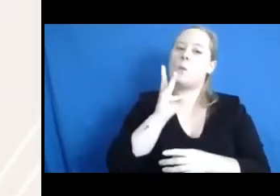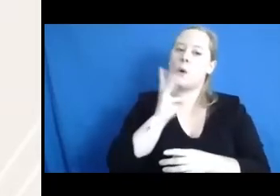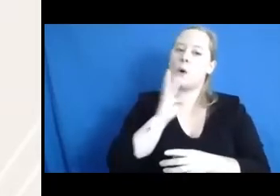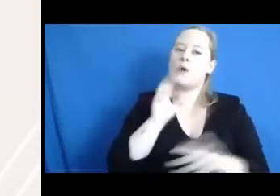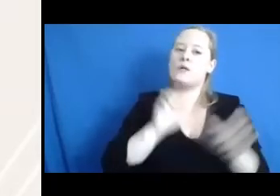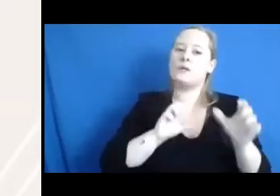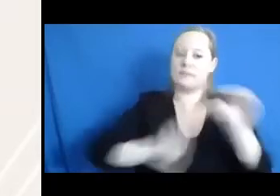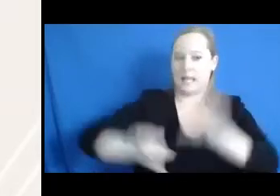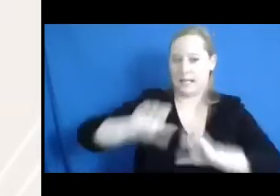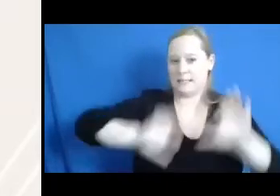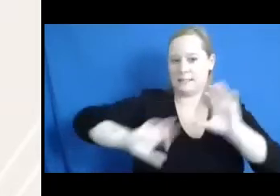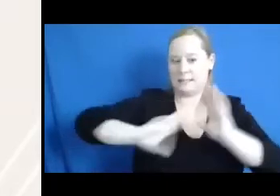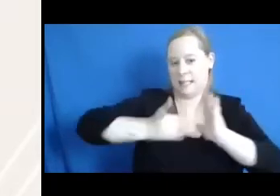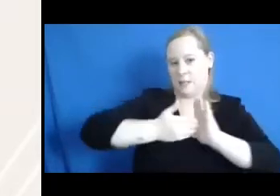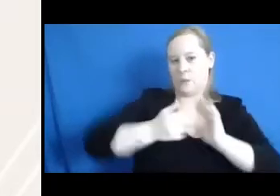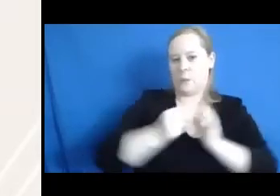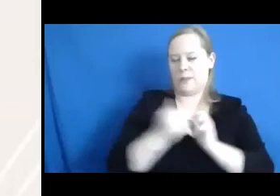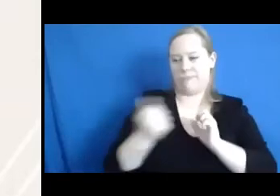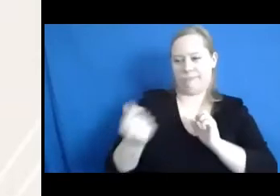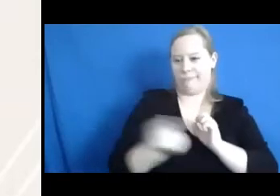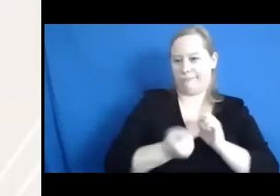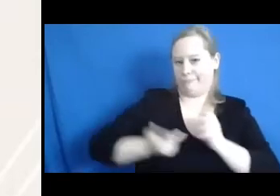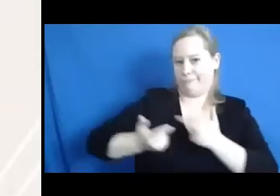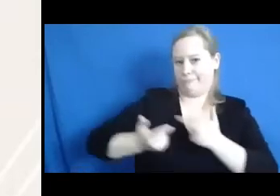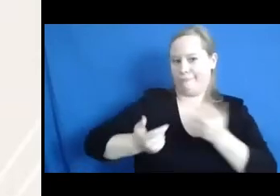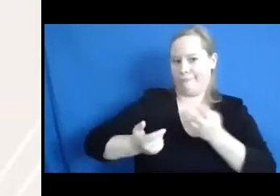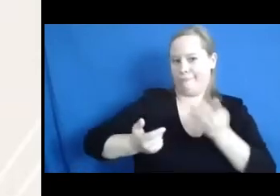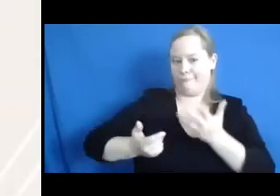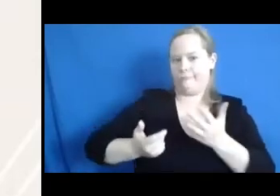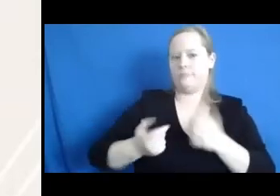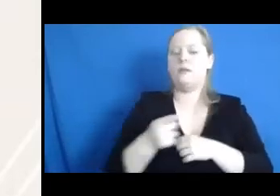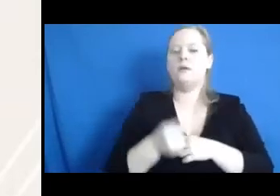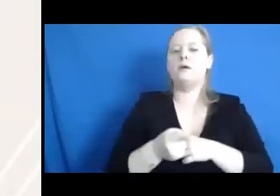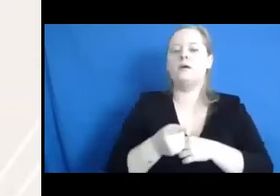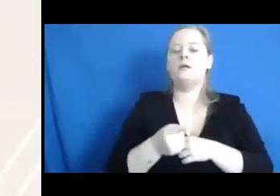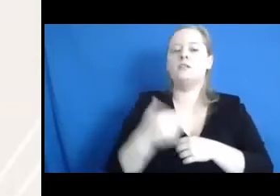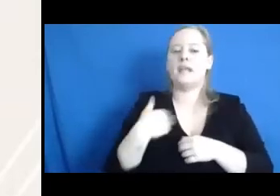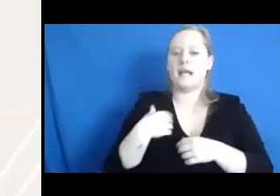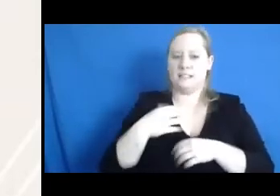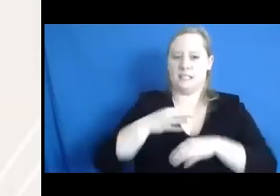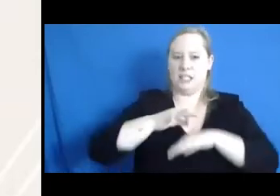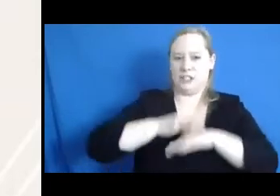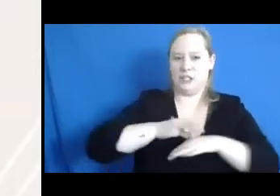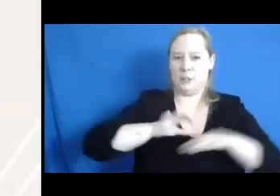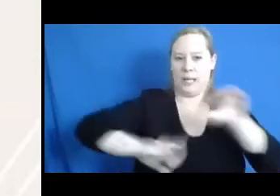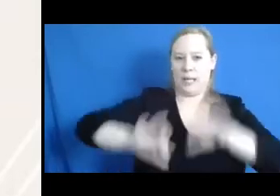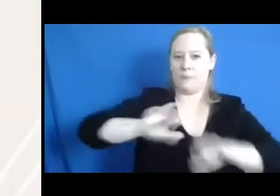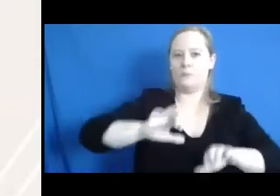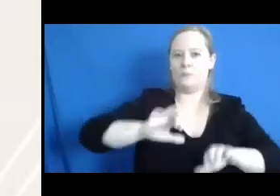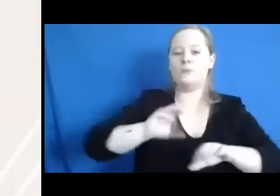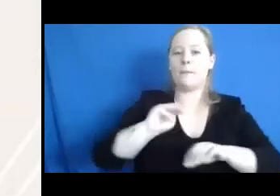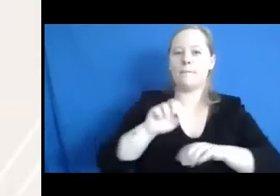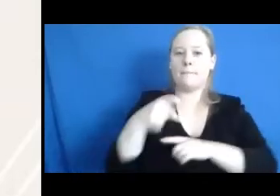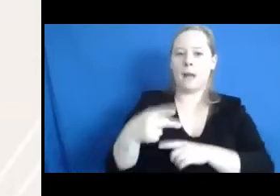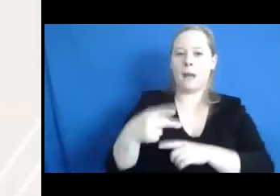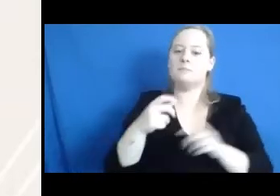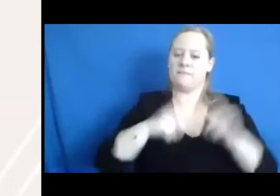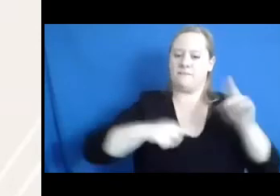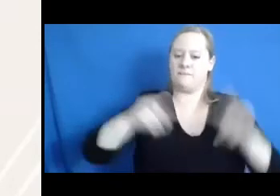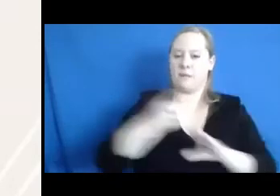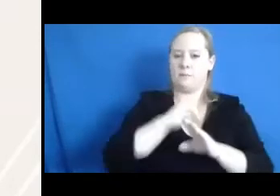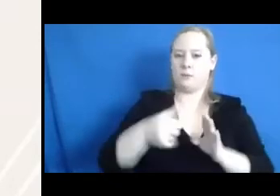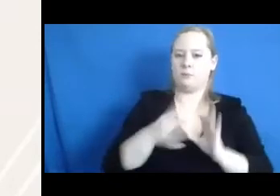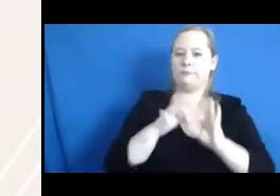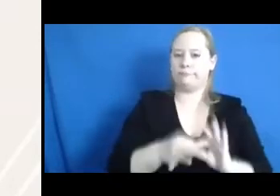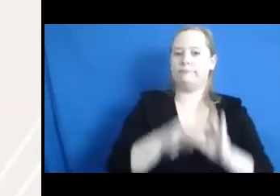Christina. There she applies her background in geochemistry and mapping to various projects related to water resources,